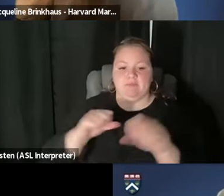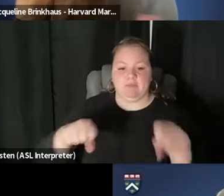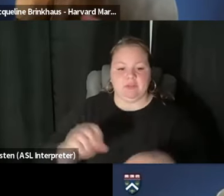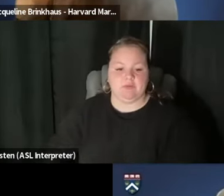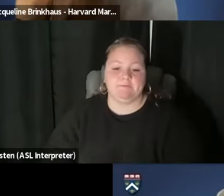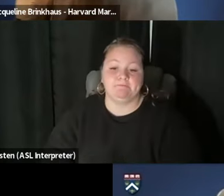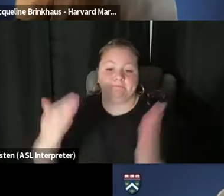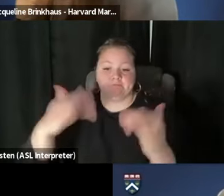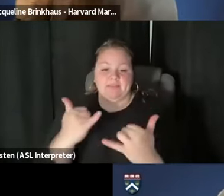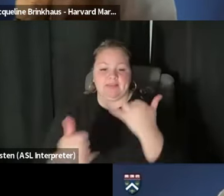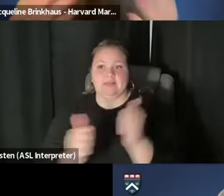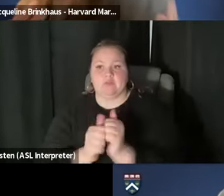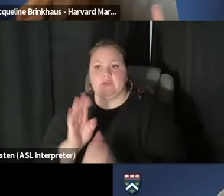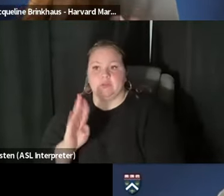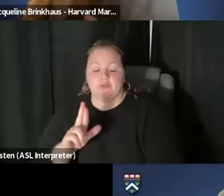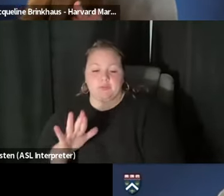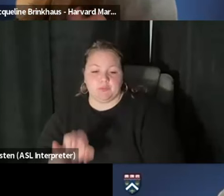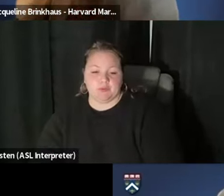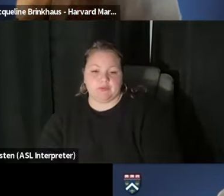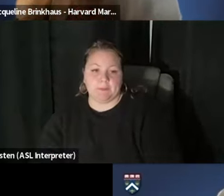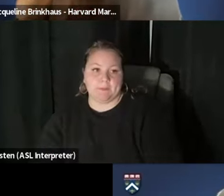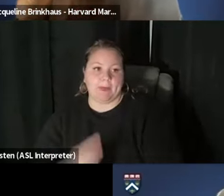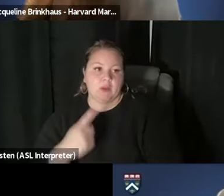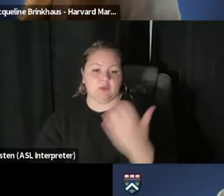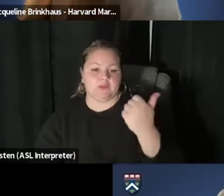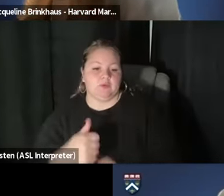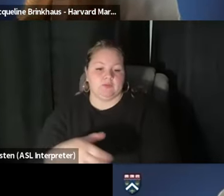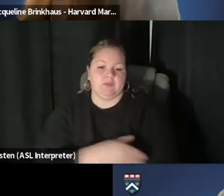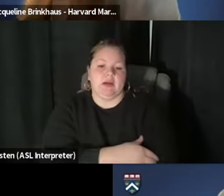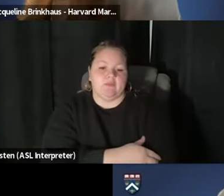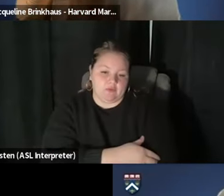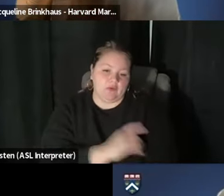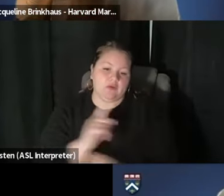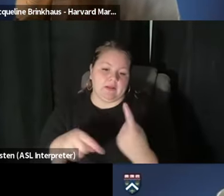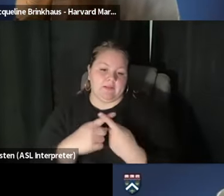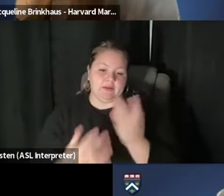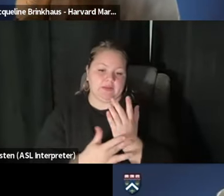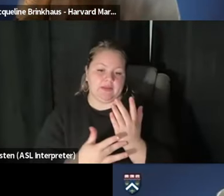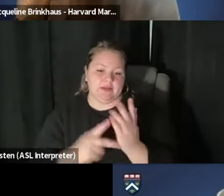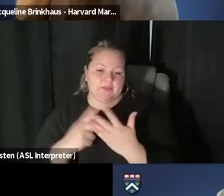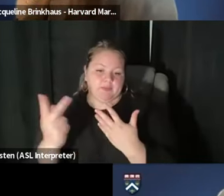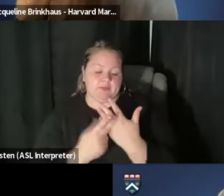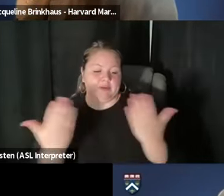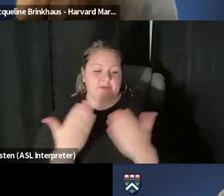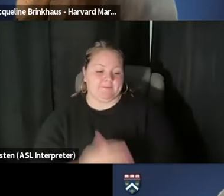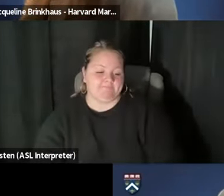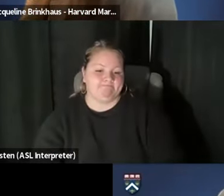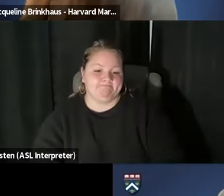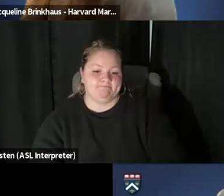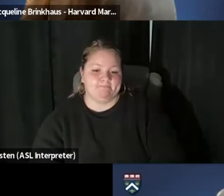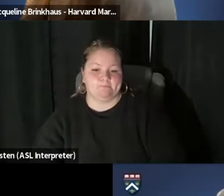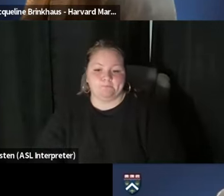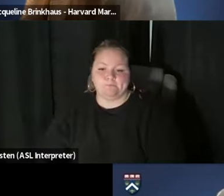And Bruce, lastly with you, what is so powerful about the technology programs here at Harvard Extension School?